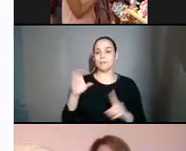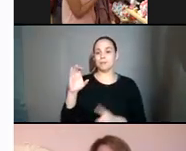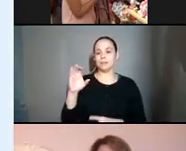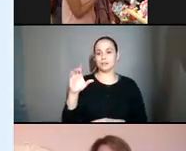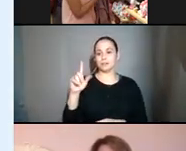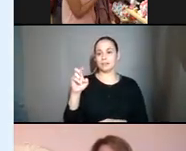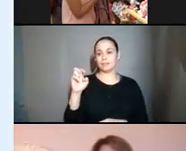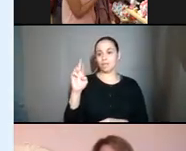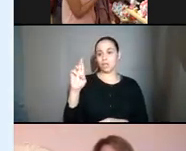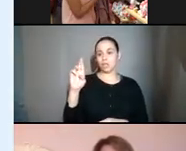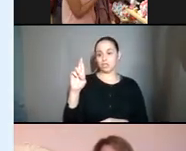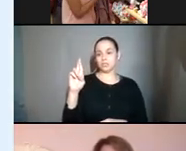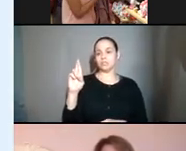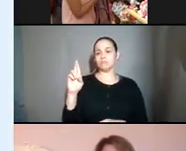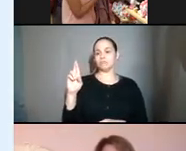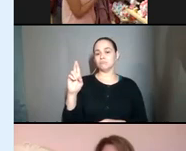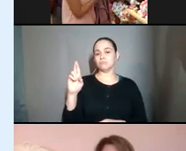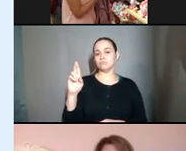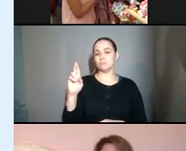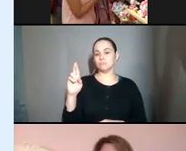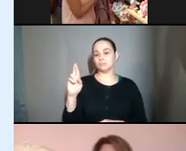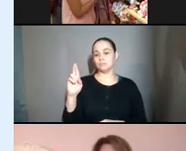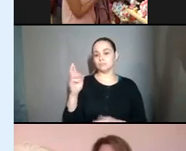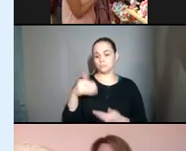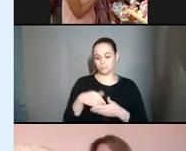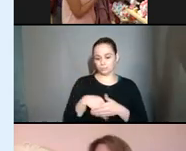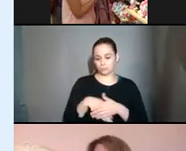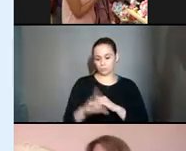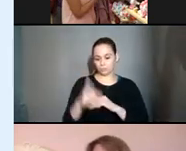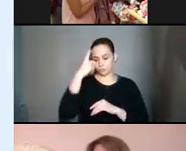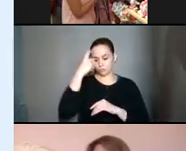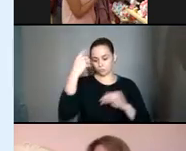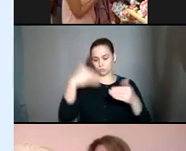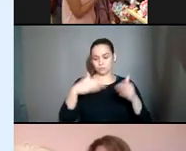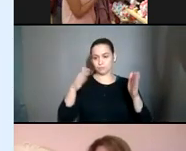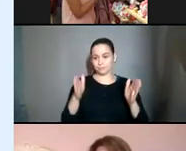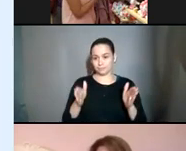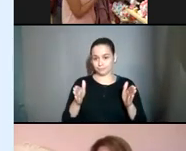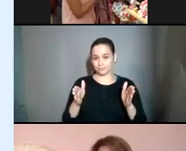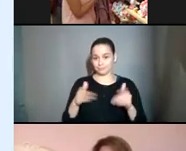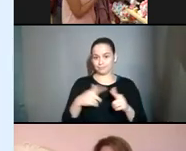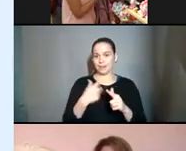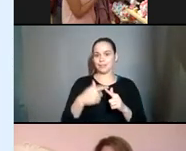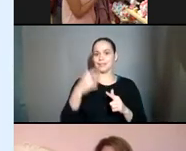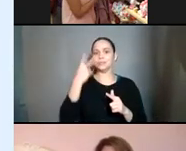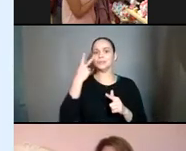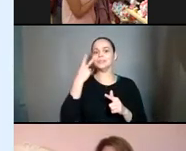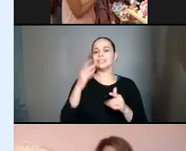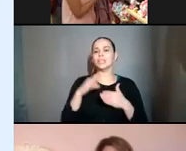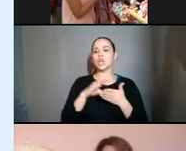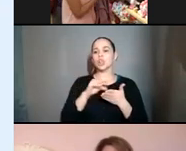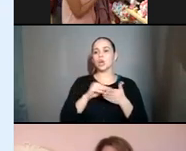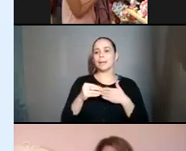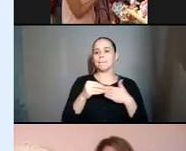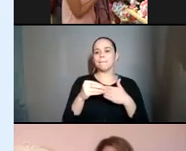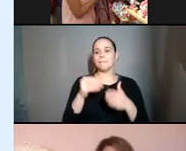go into Dreambox, and then I'm going to go to the learning path. So from